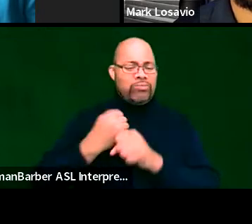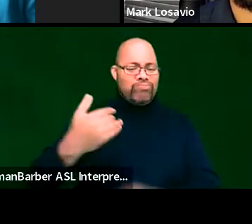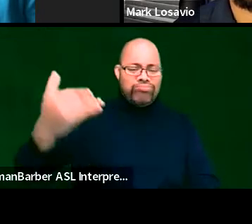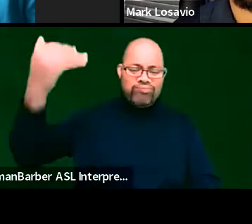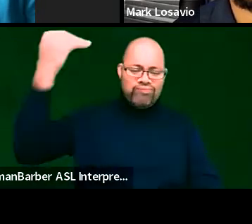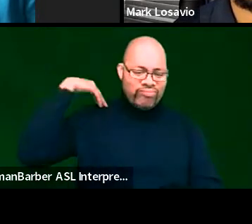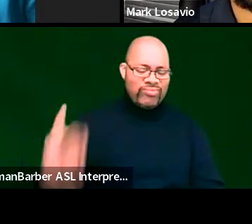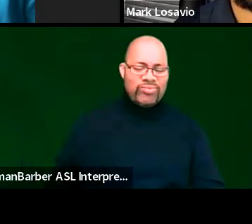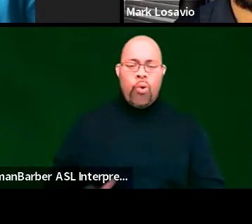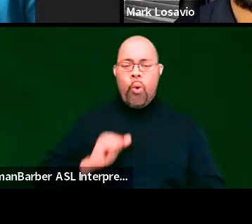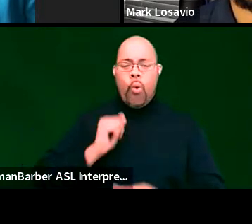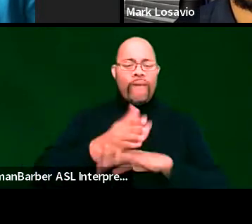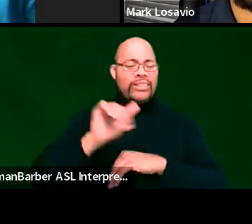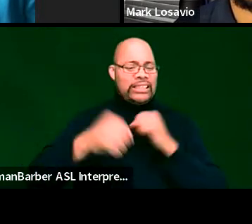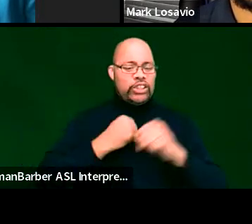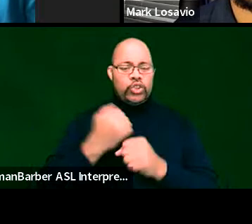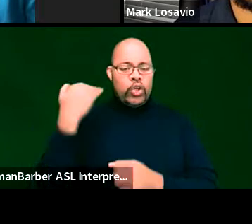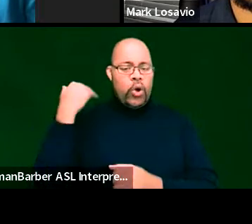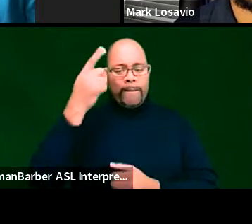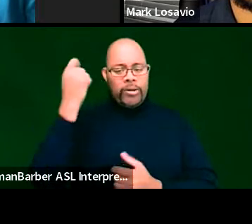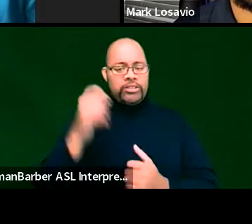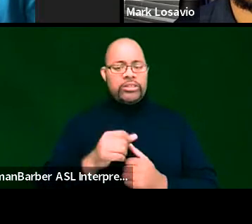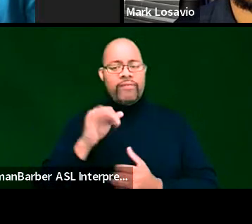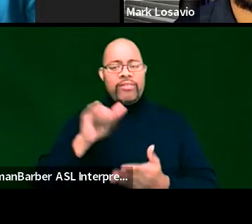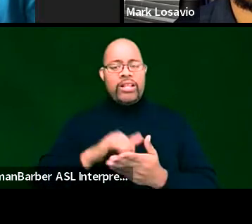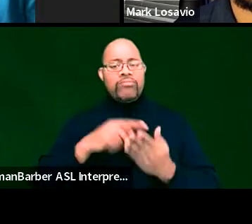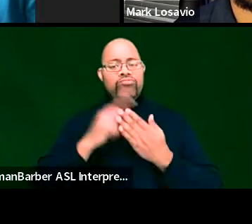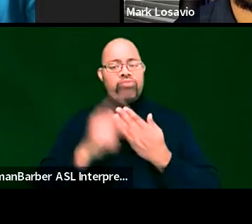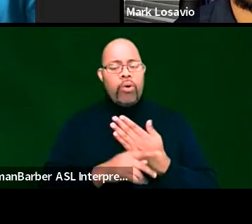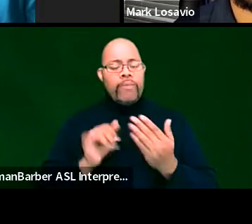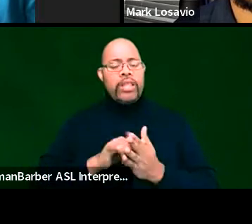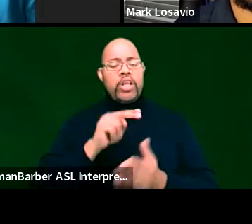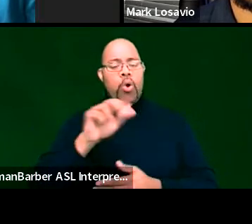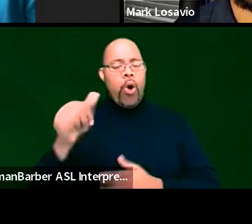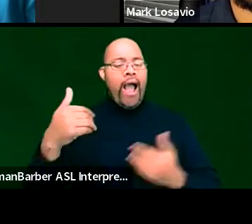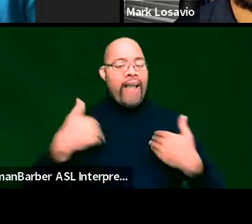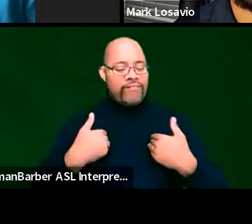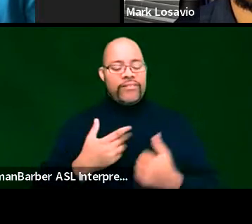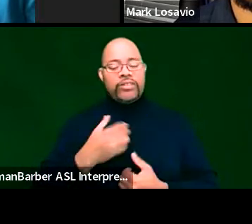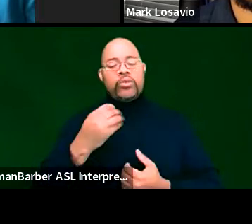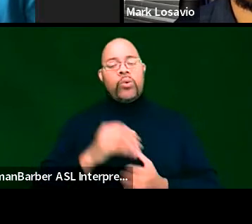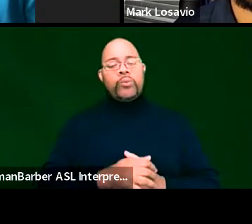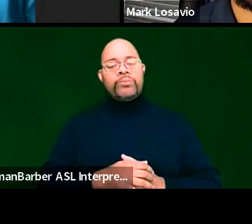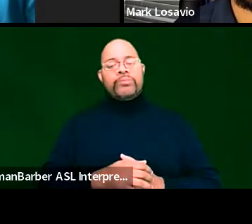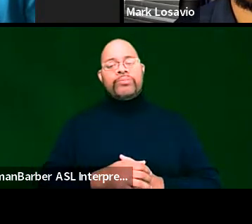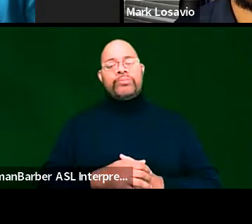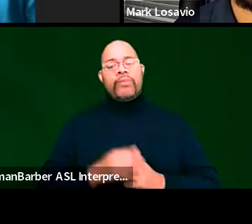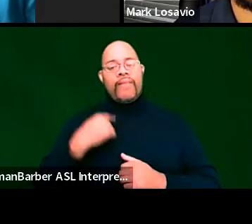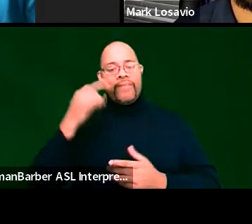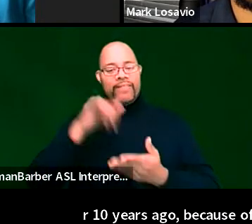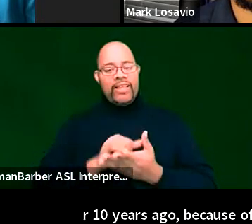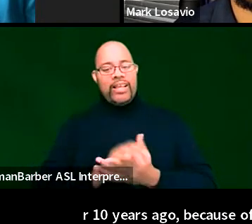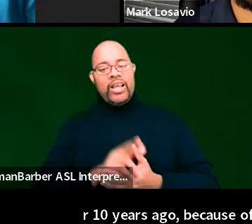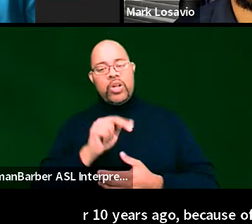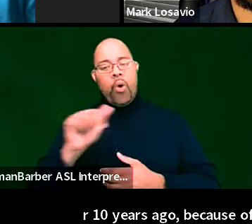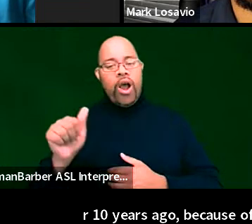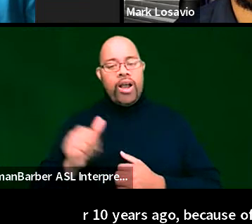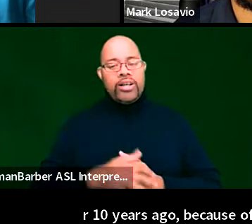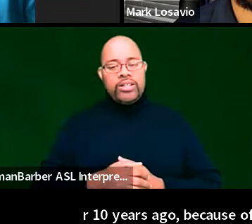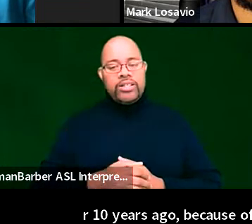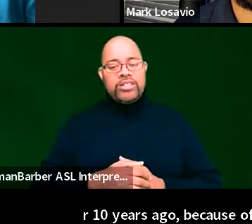years ago, over 10 years ago, because of these programs that NOAA has, right? And so I think that NOAA